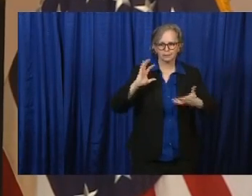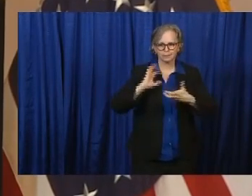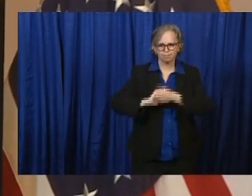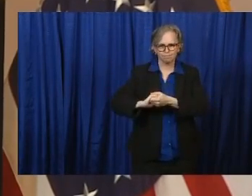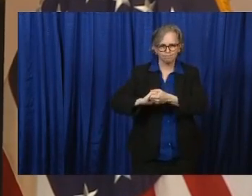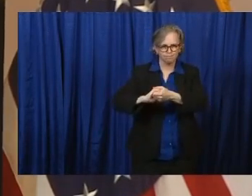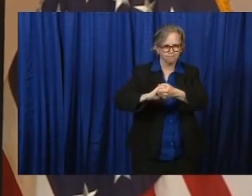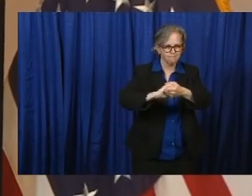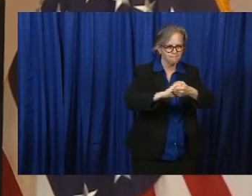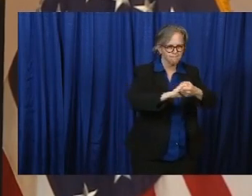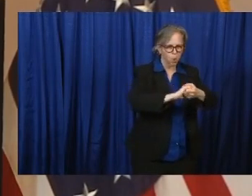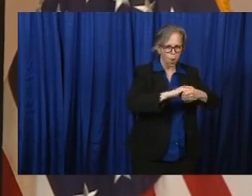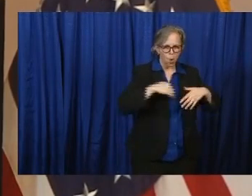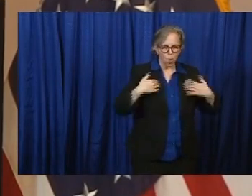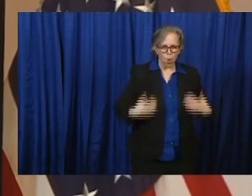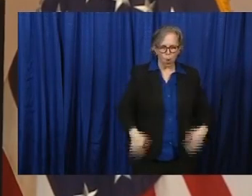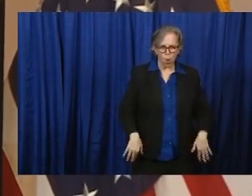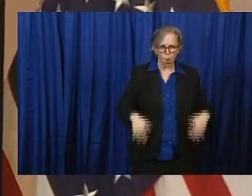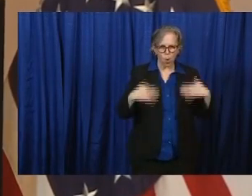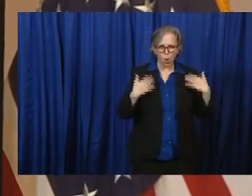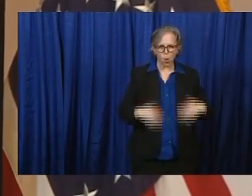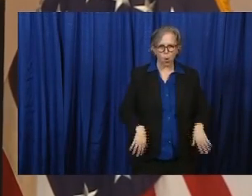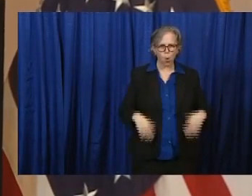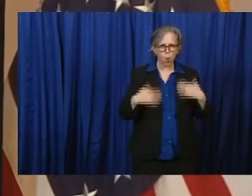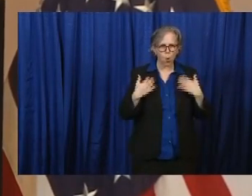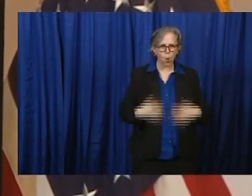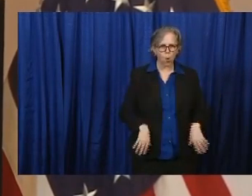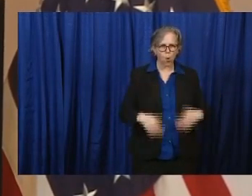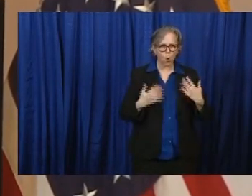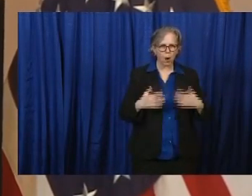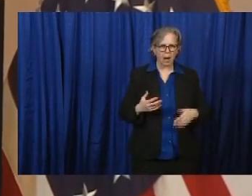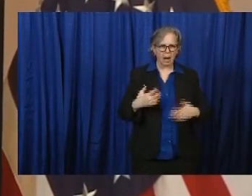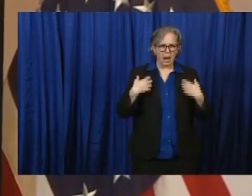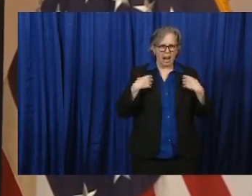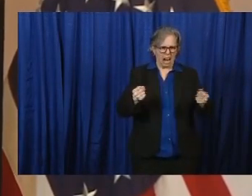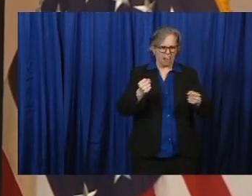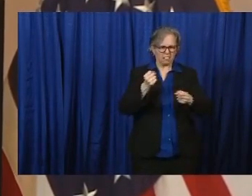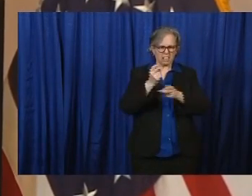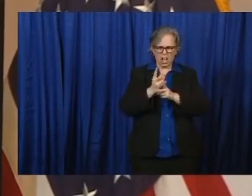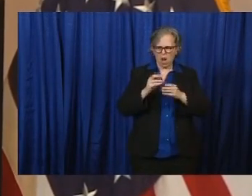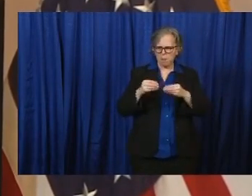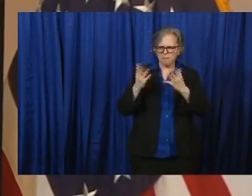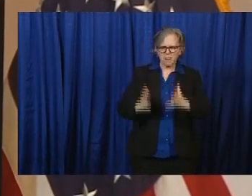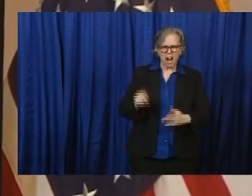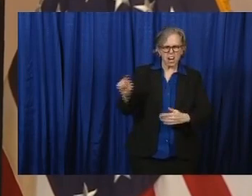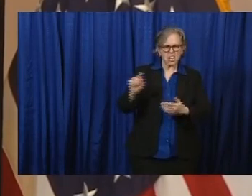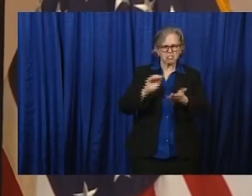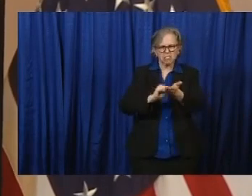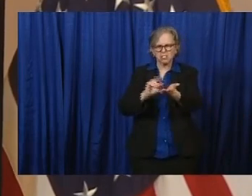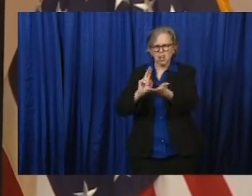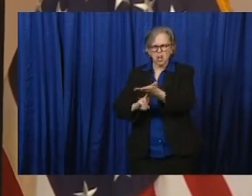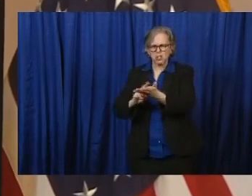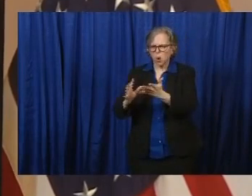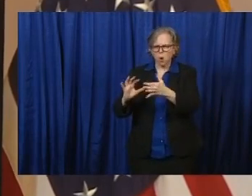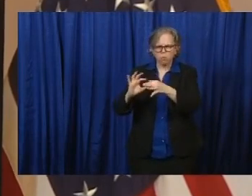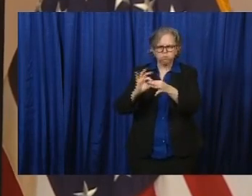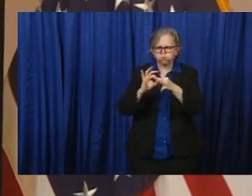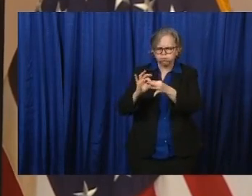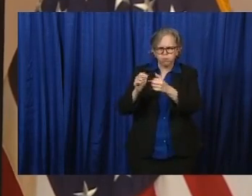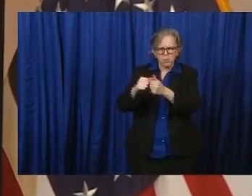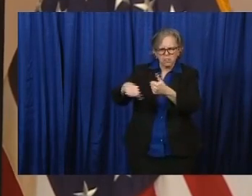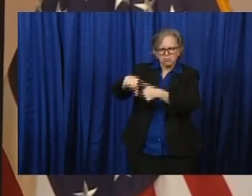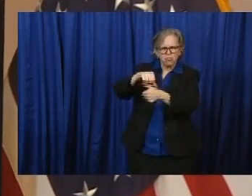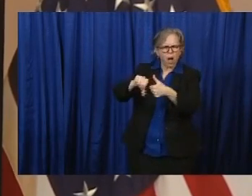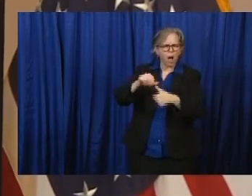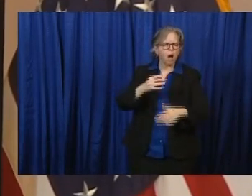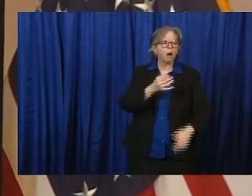regions. These healthcare providers are doing a fantastic job of coordinating and